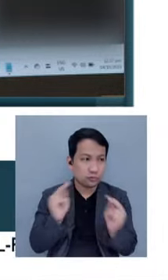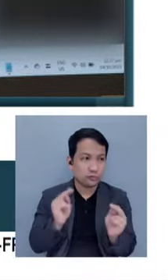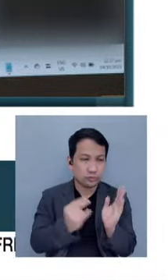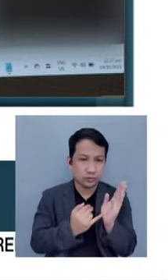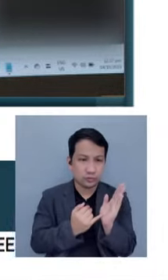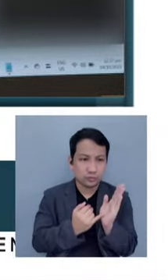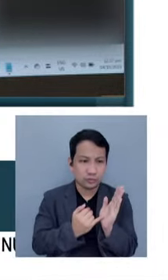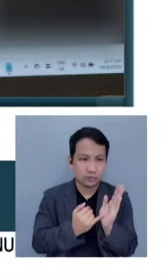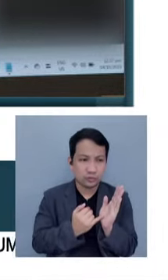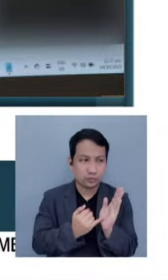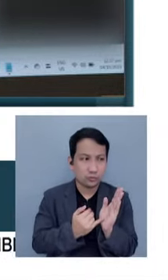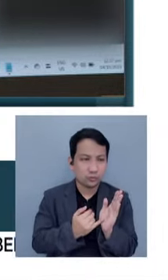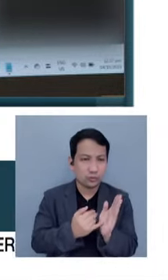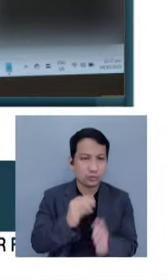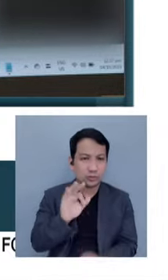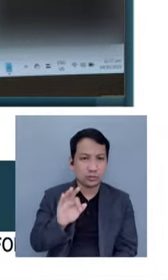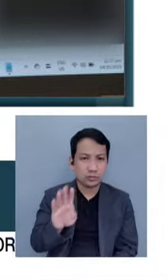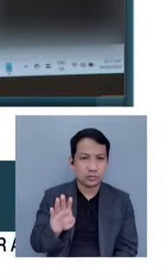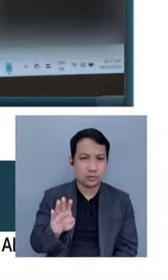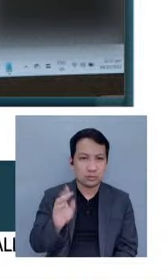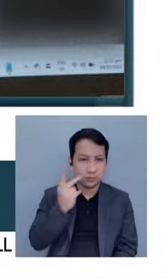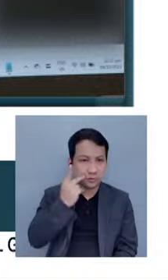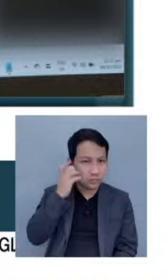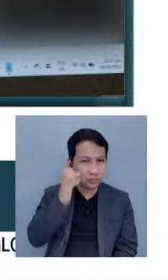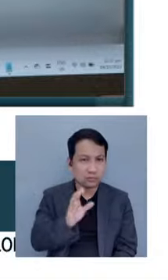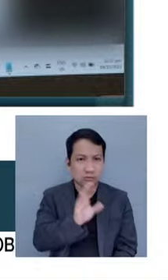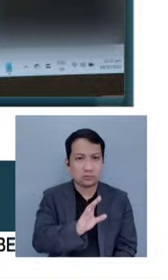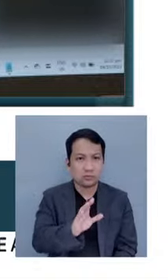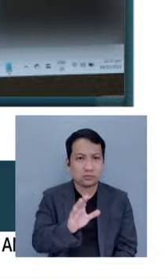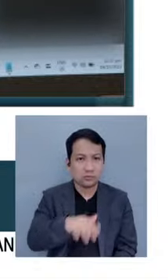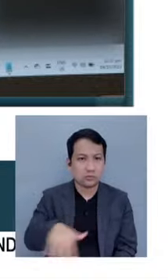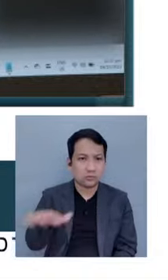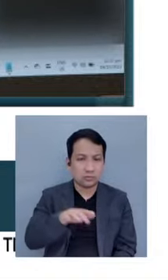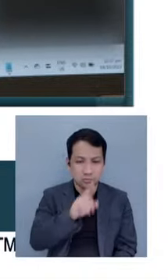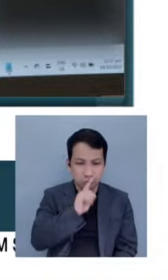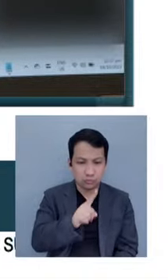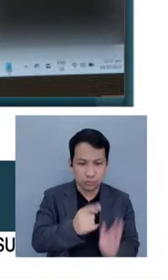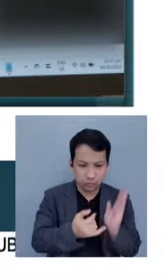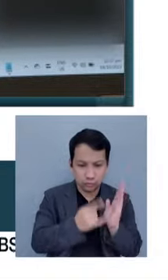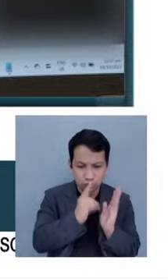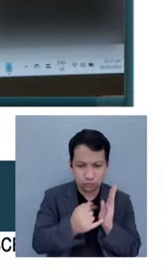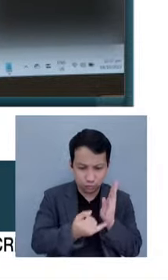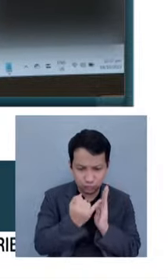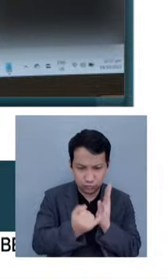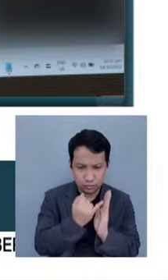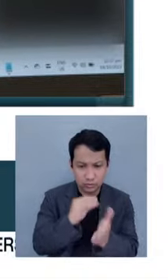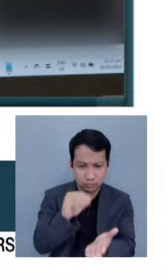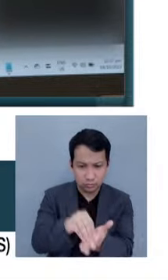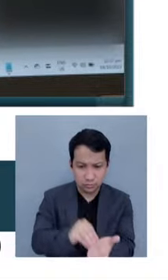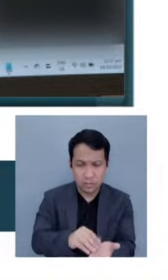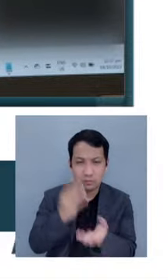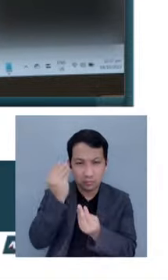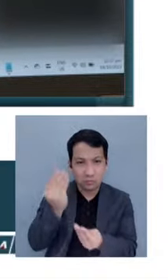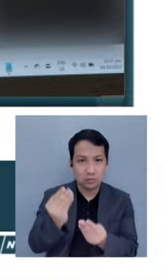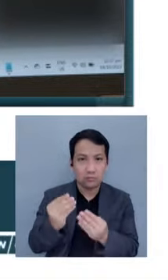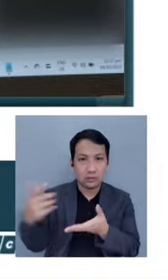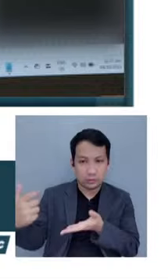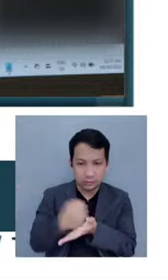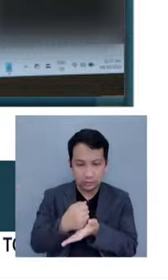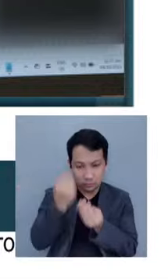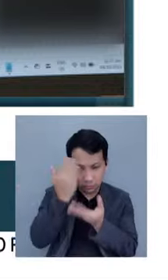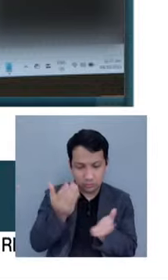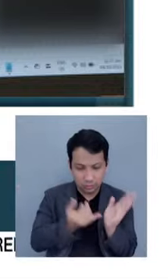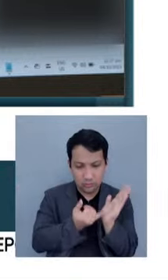face, like the face of Ms. Carmina here, or the face of a real journalist who is putting their lives on the line and their integrity on the line